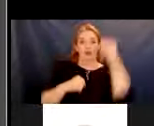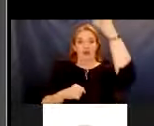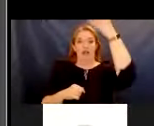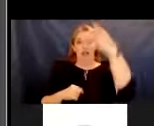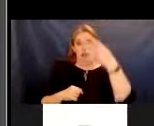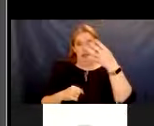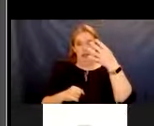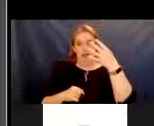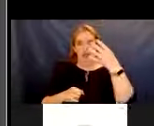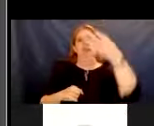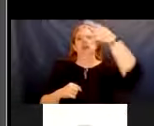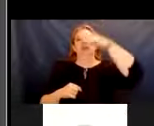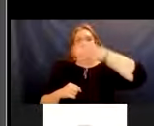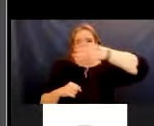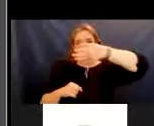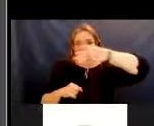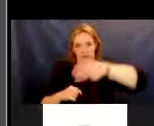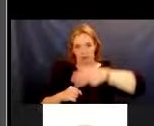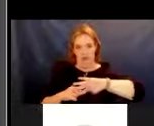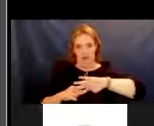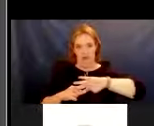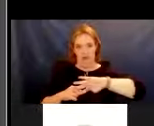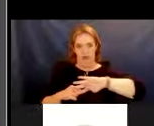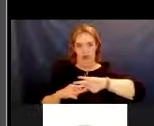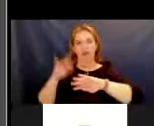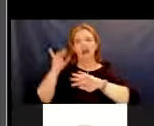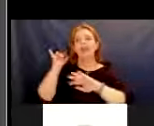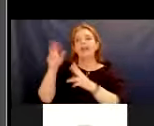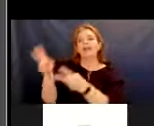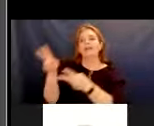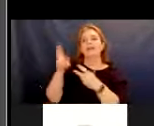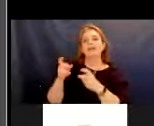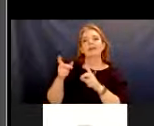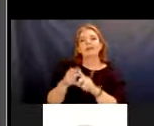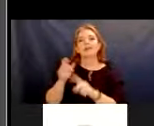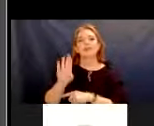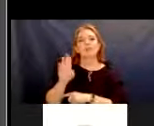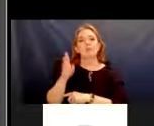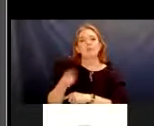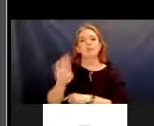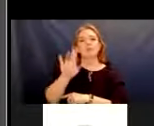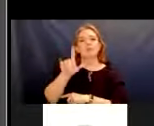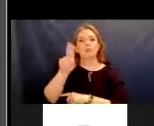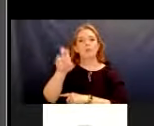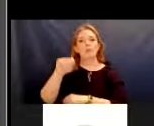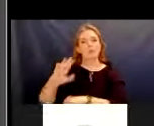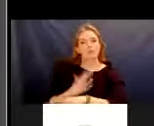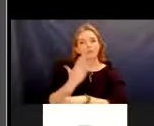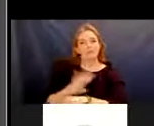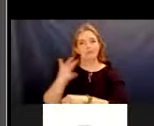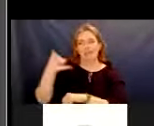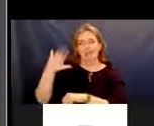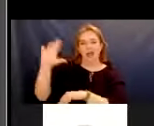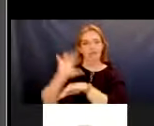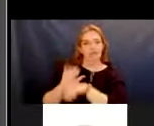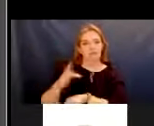and it borrows from blues traditions of the blues poem where you have